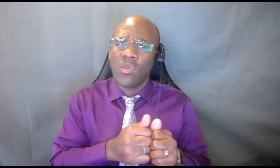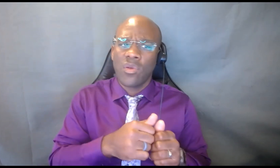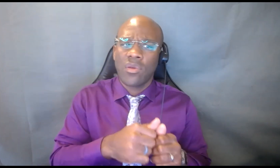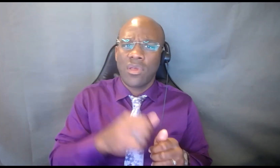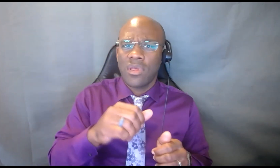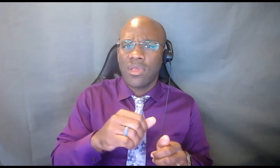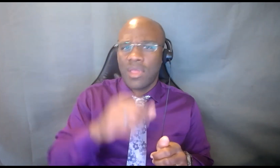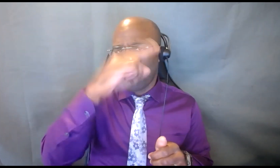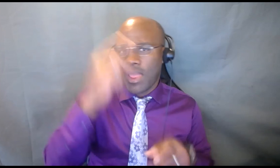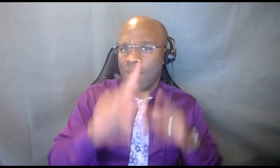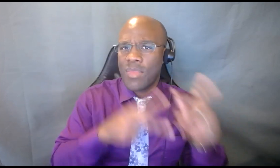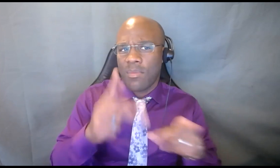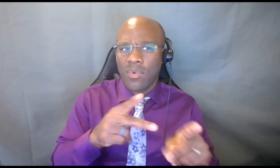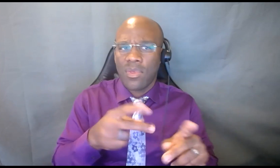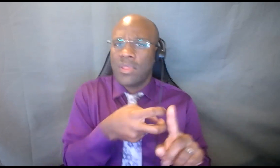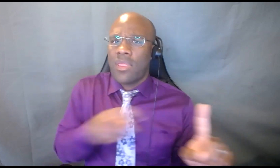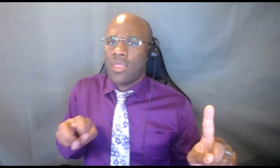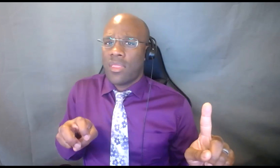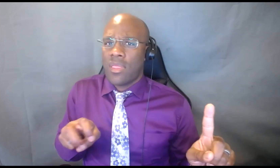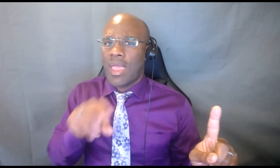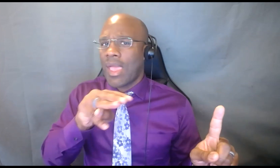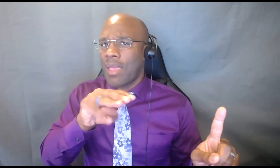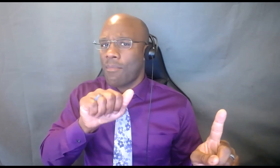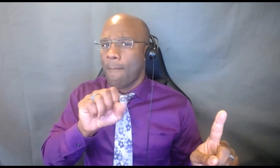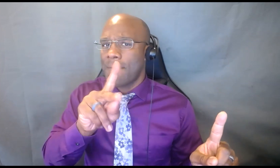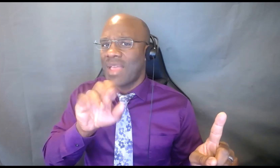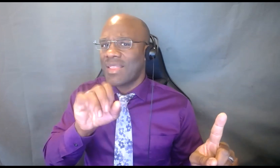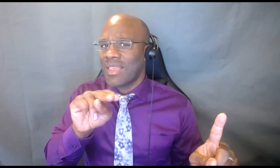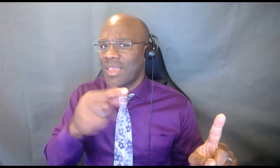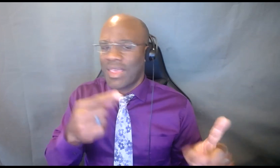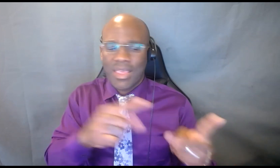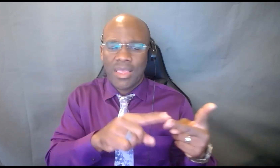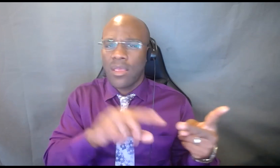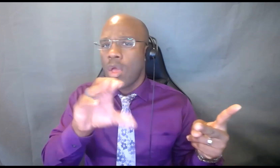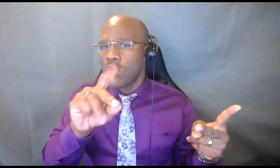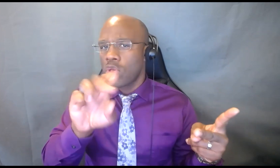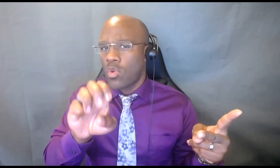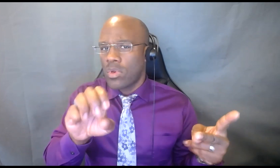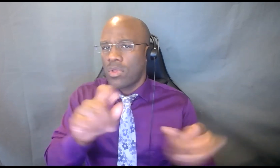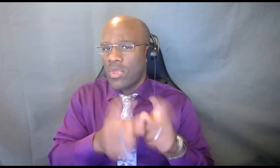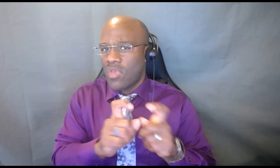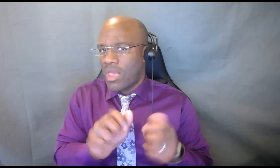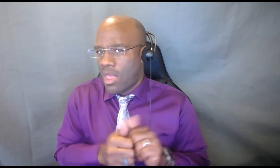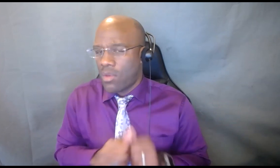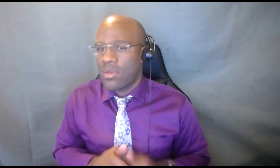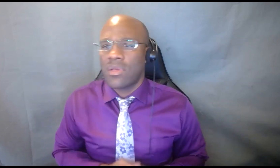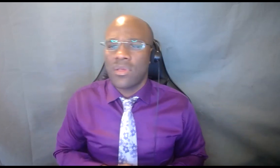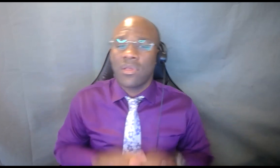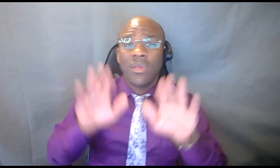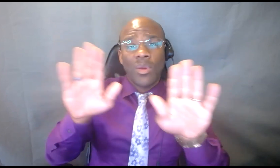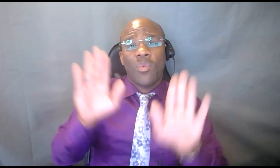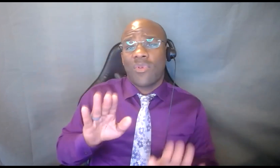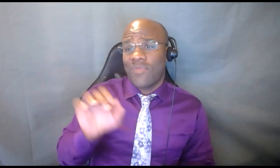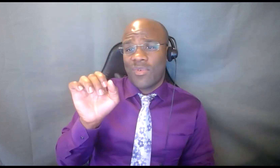having a disability? That's a great question. And, it's one that I probably wouldn't be able to answer